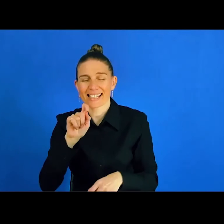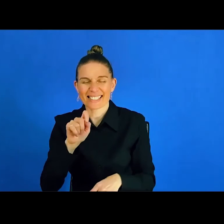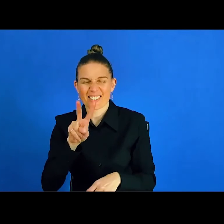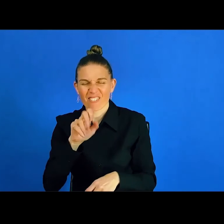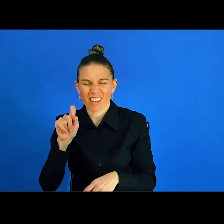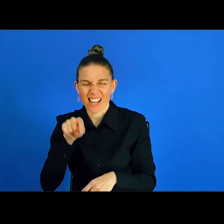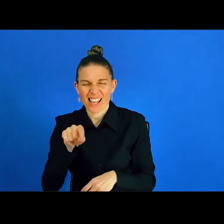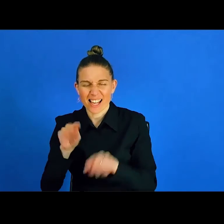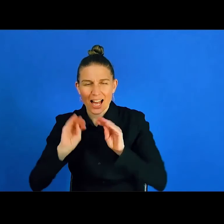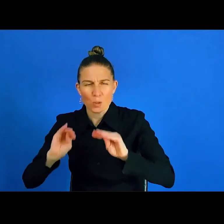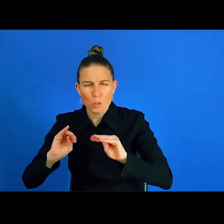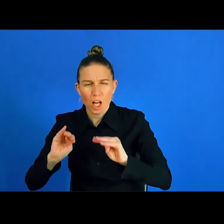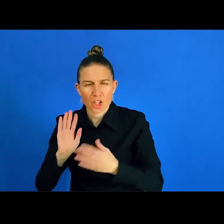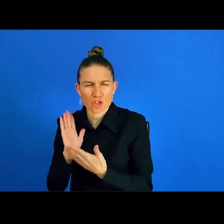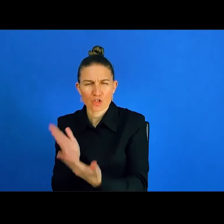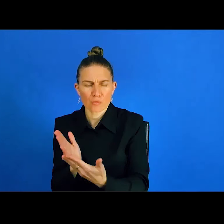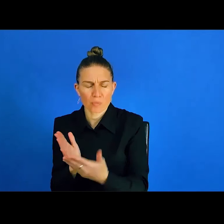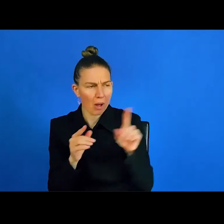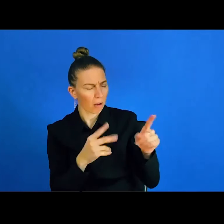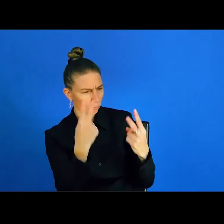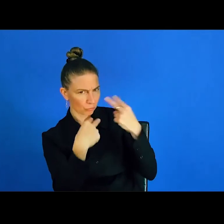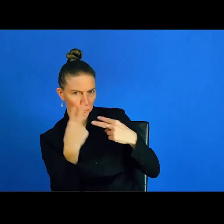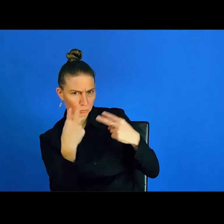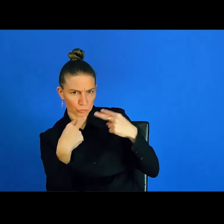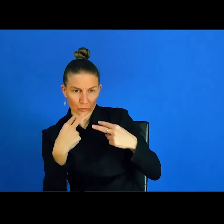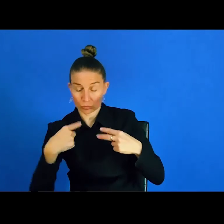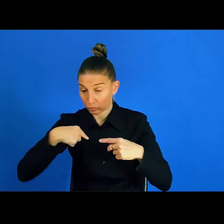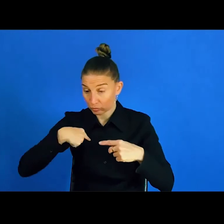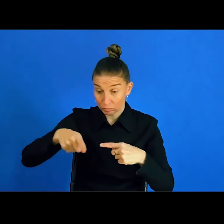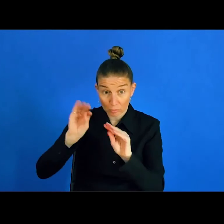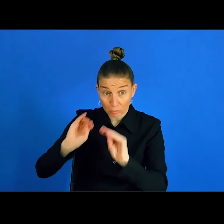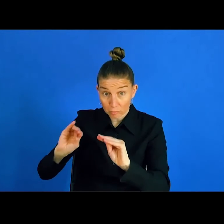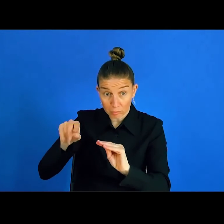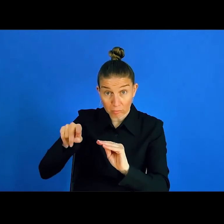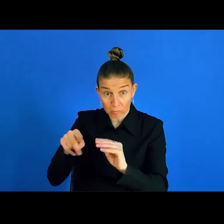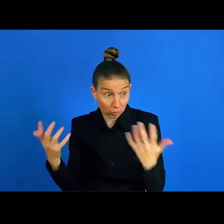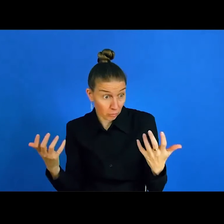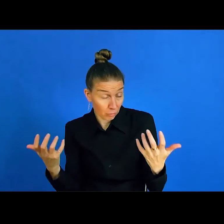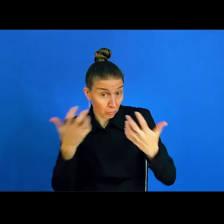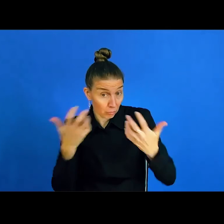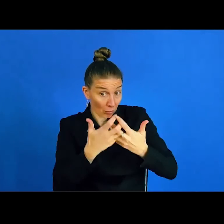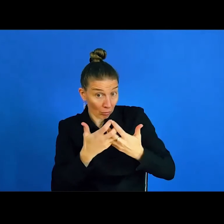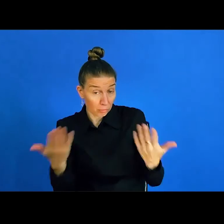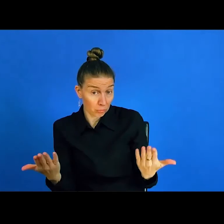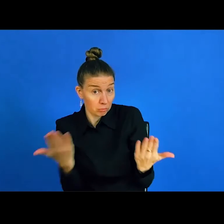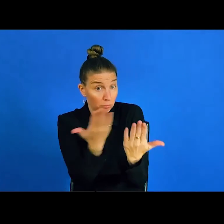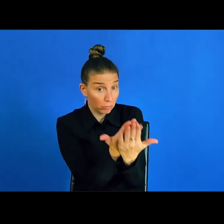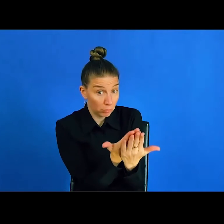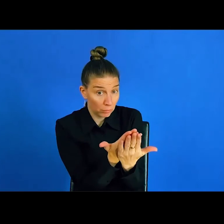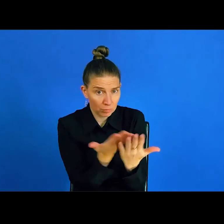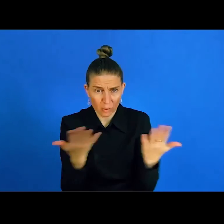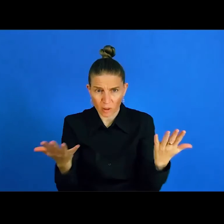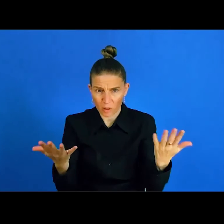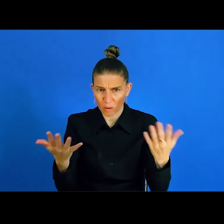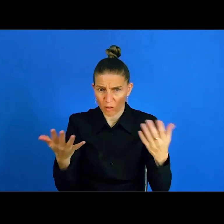service offering to see what are the gaps, what are the important gaps that are still there to enhance the